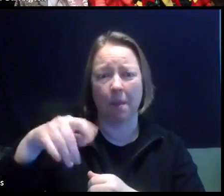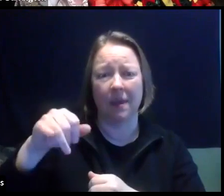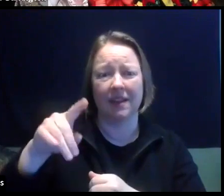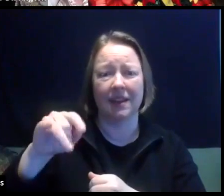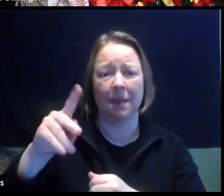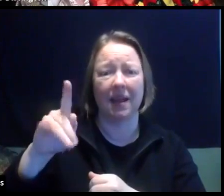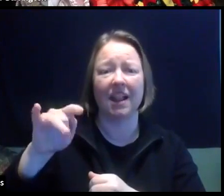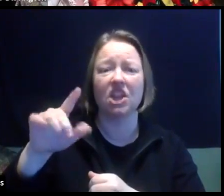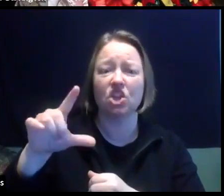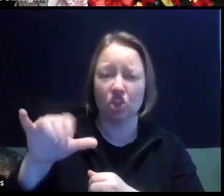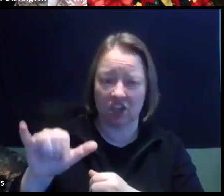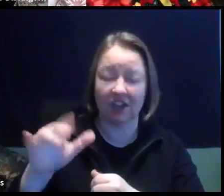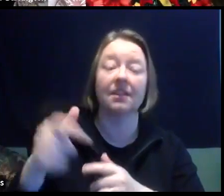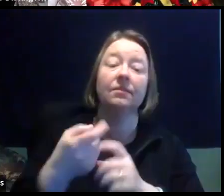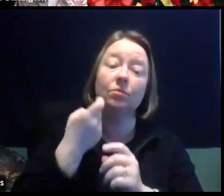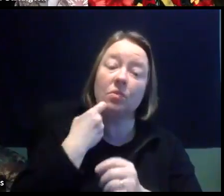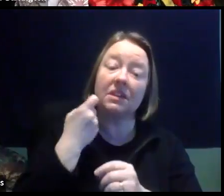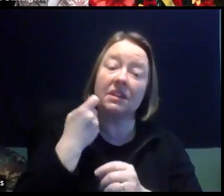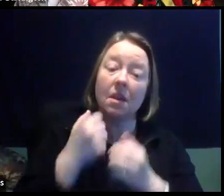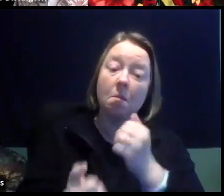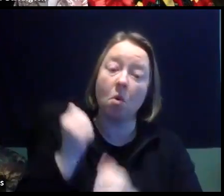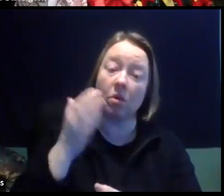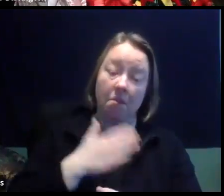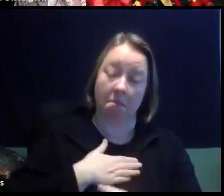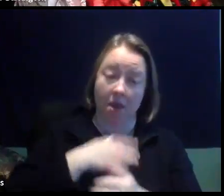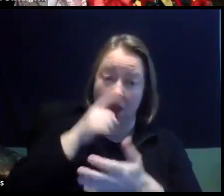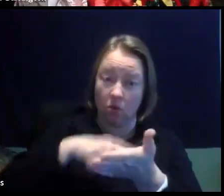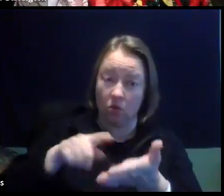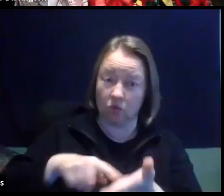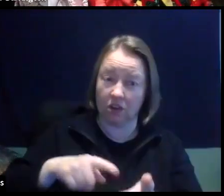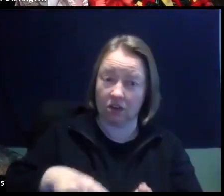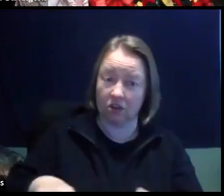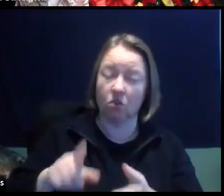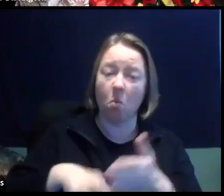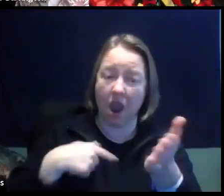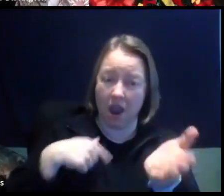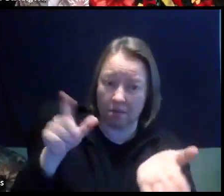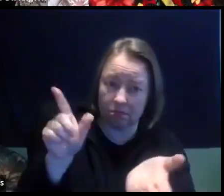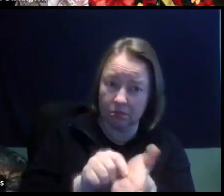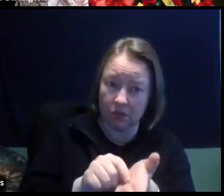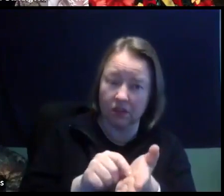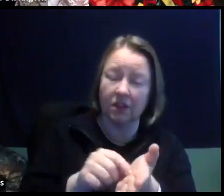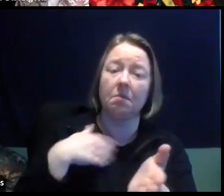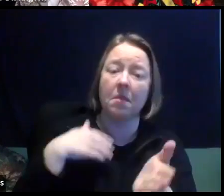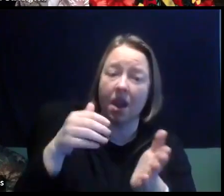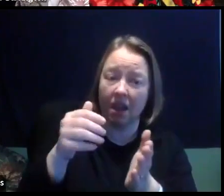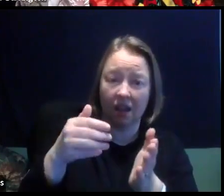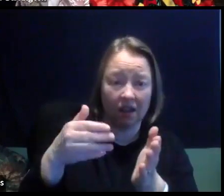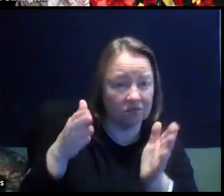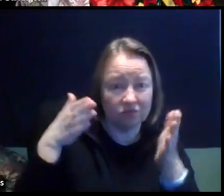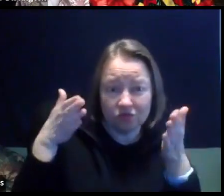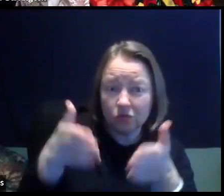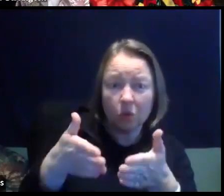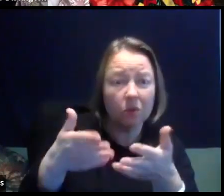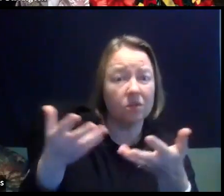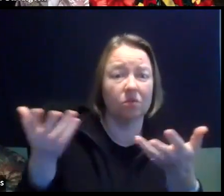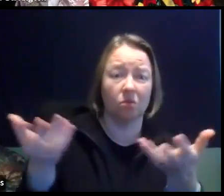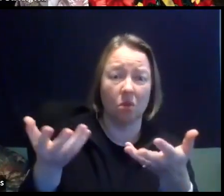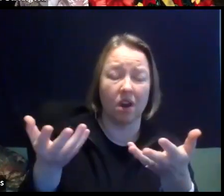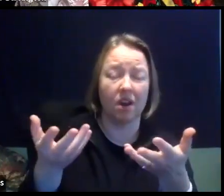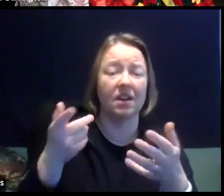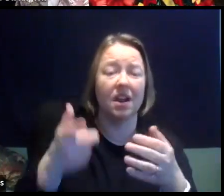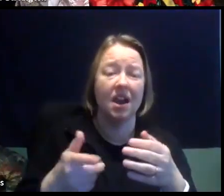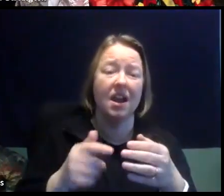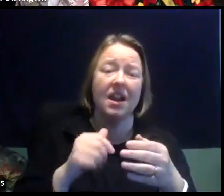And here lately, most of my research and publications and agenda focus on inequities